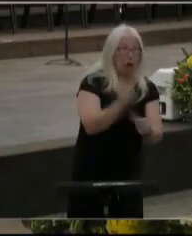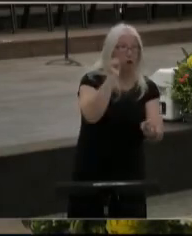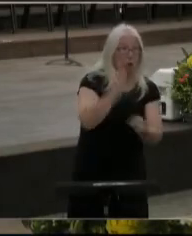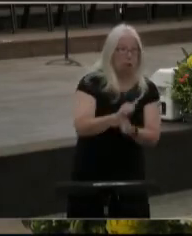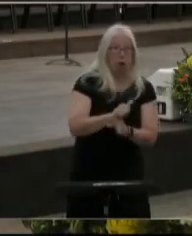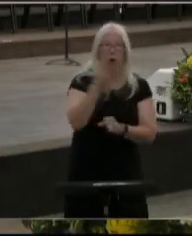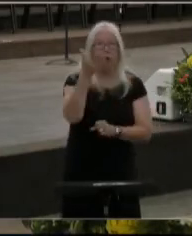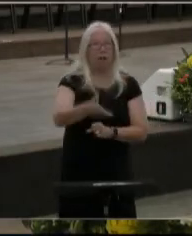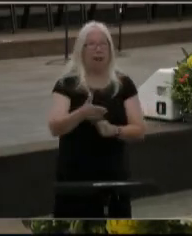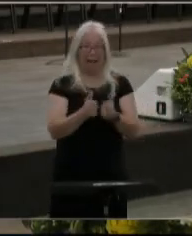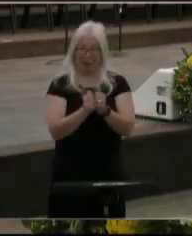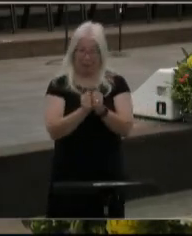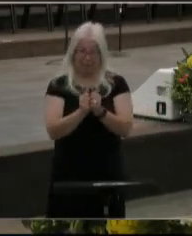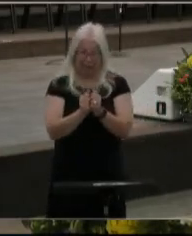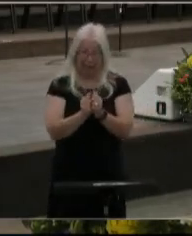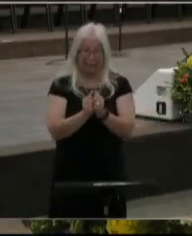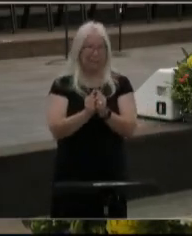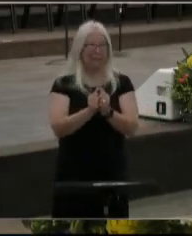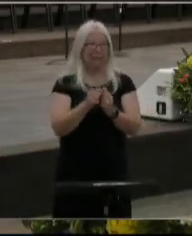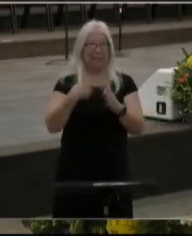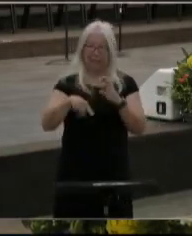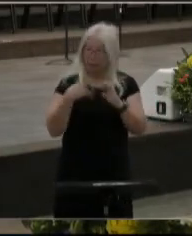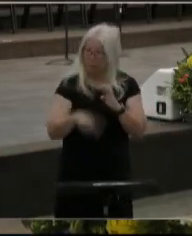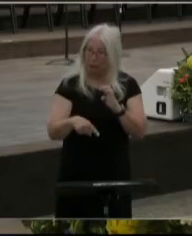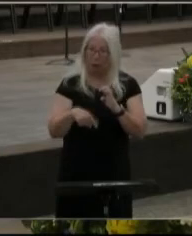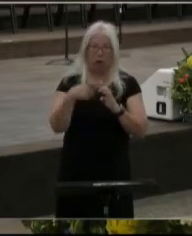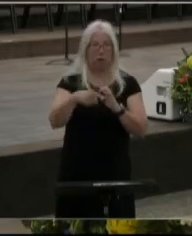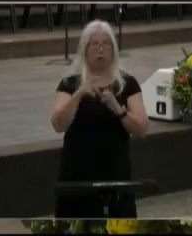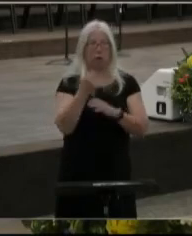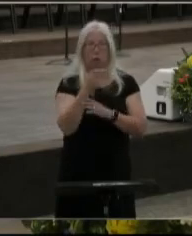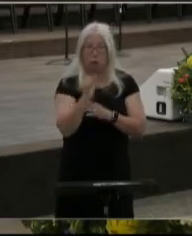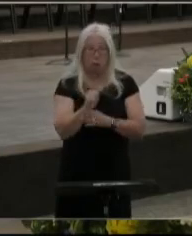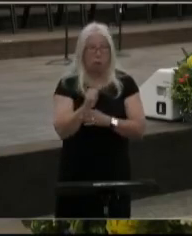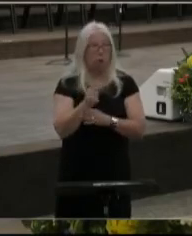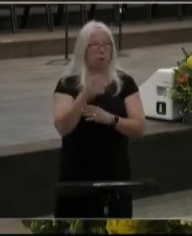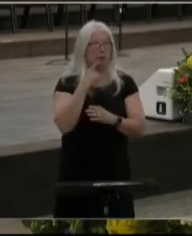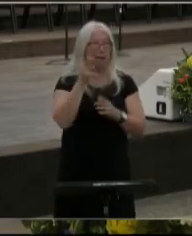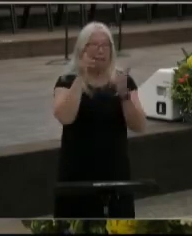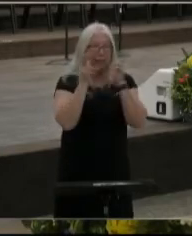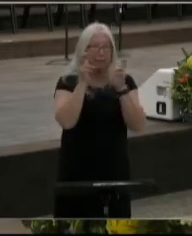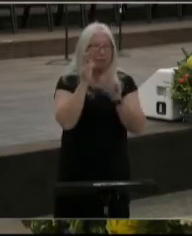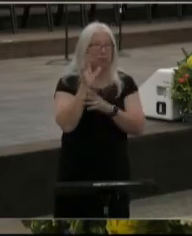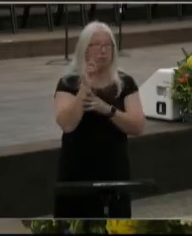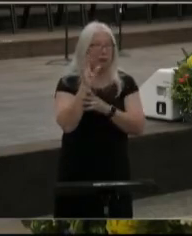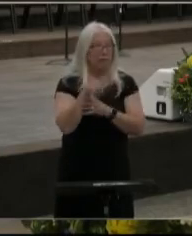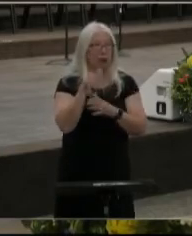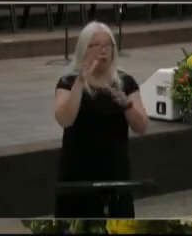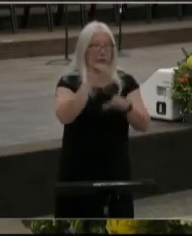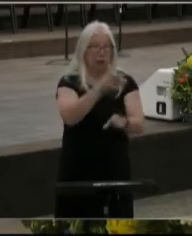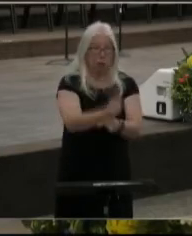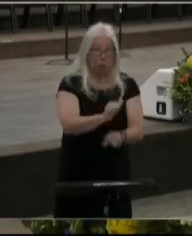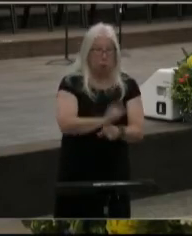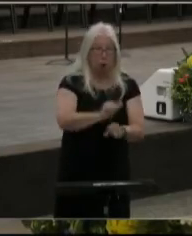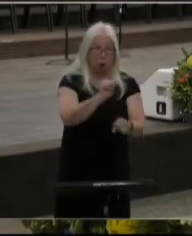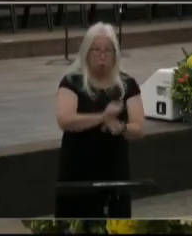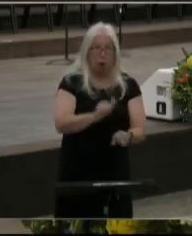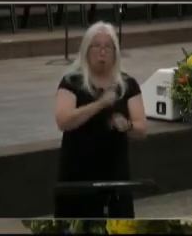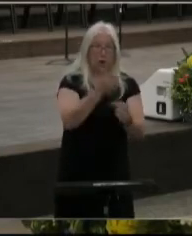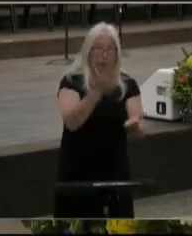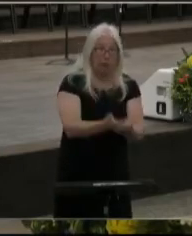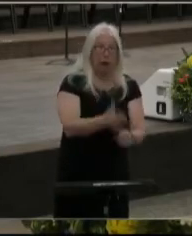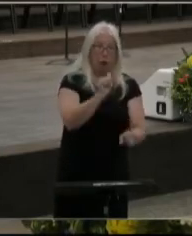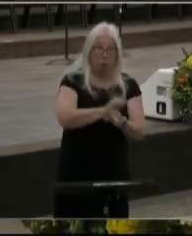work. You're not there to text. You're not there to email. You're not there to Google. You're not there to listen to Spotify. You're there to work. Work when you're